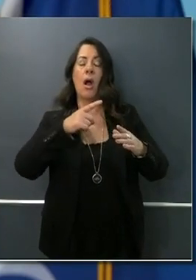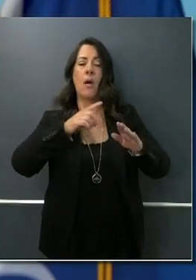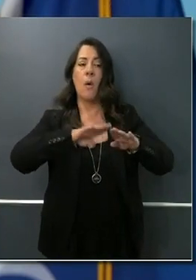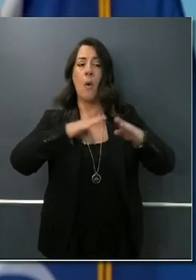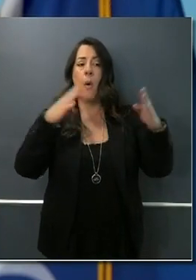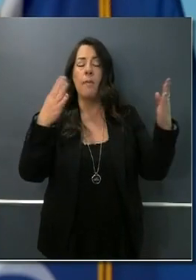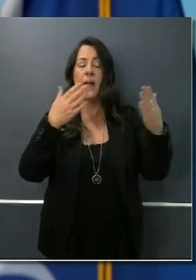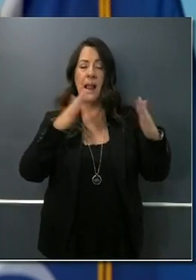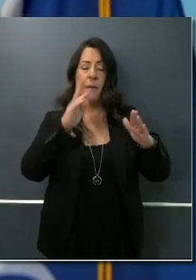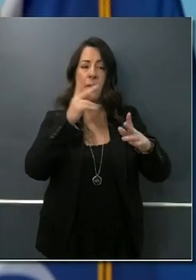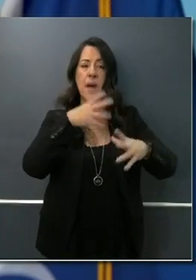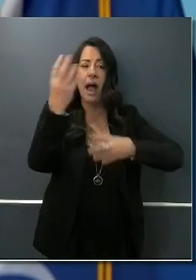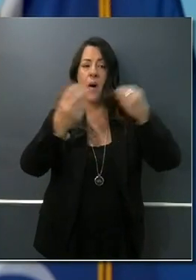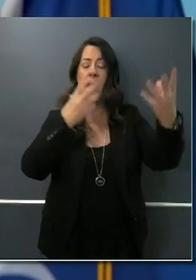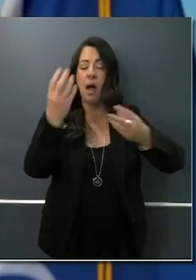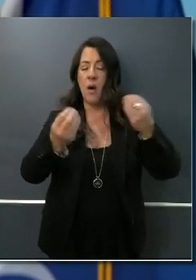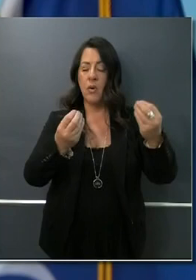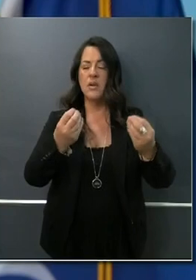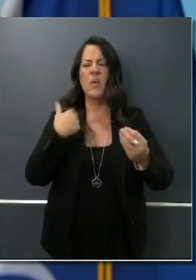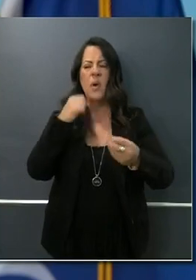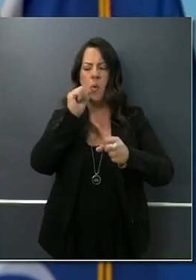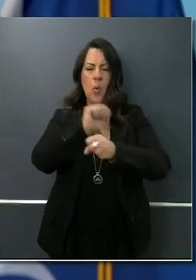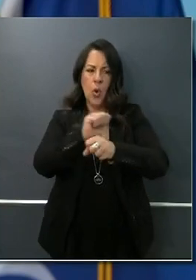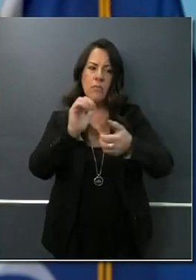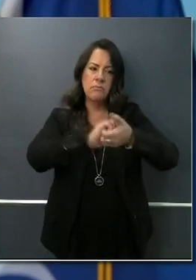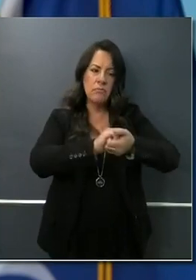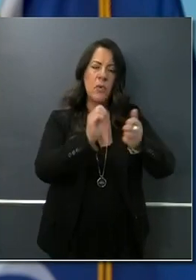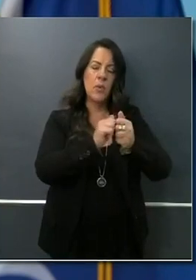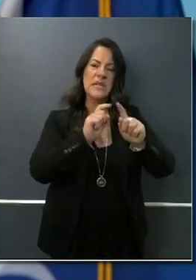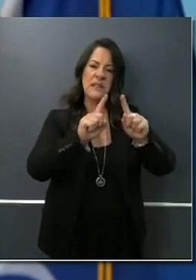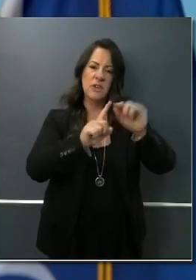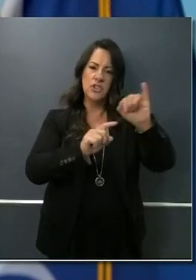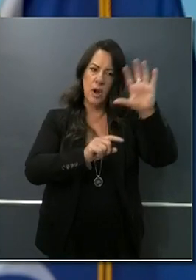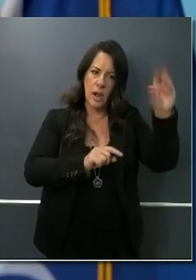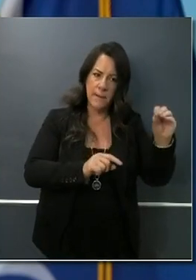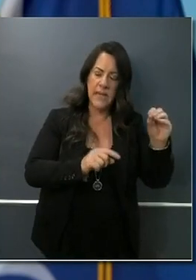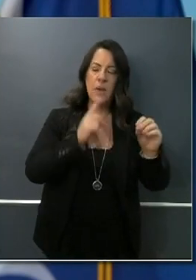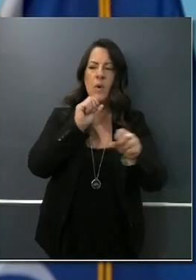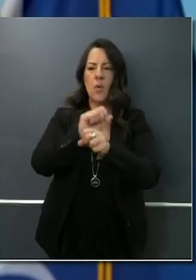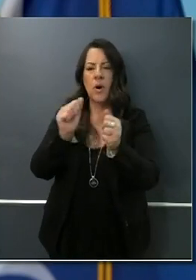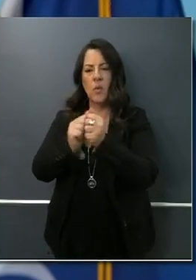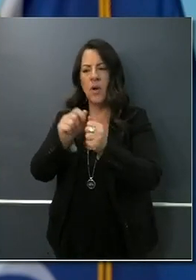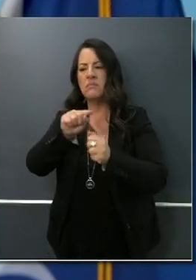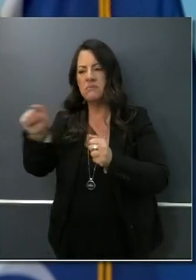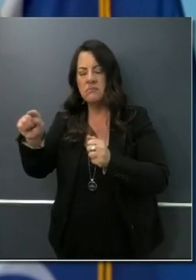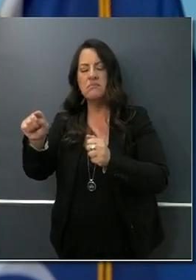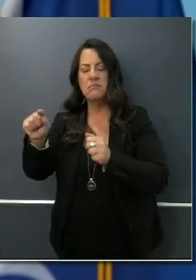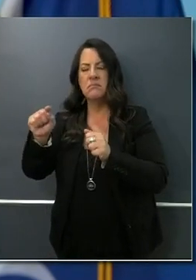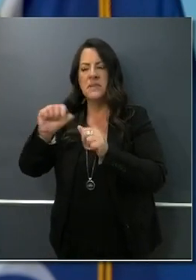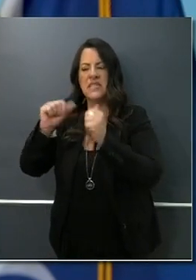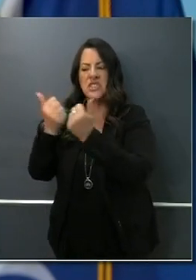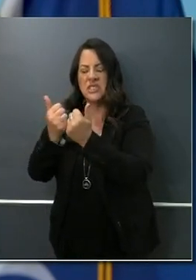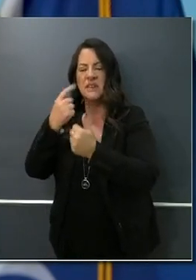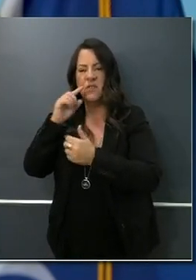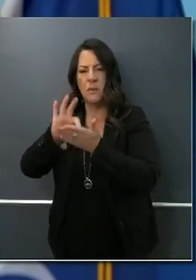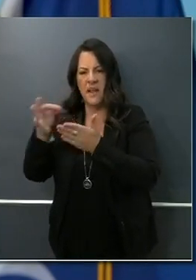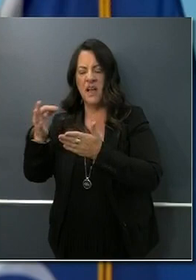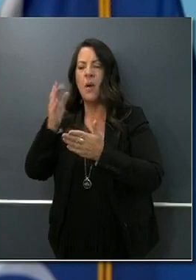our county partners, health plan partners, to make sure that this and any other testing impediment is cleared.